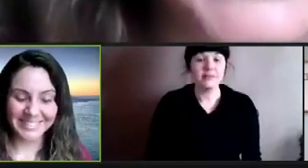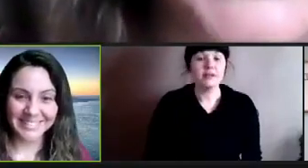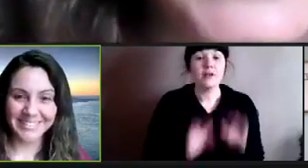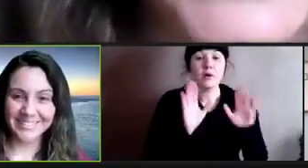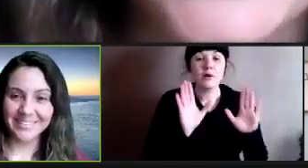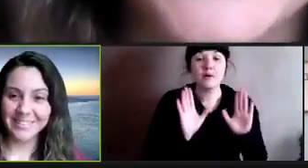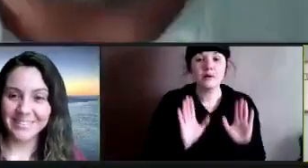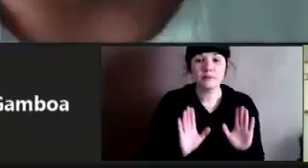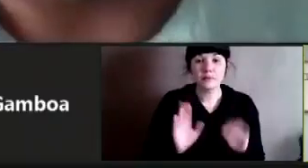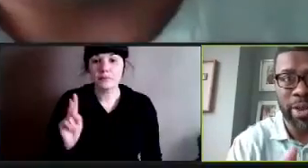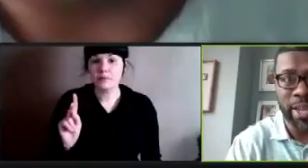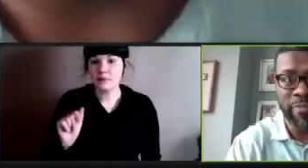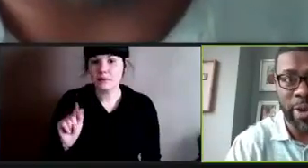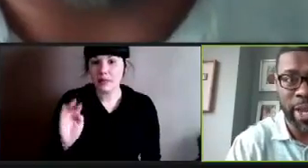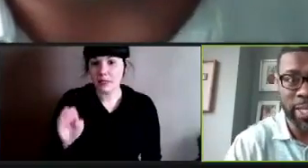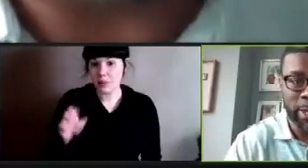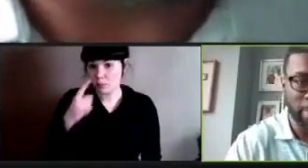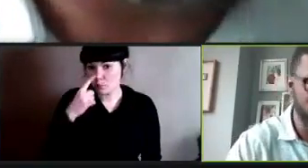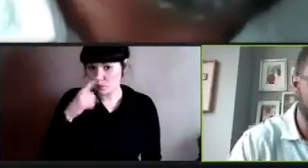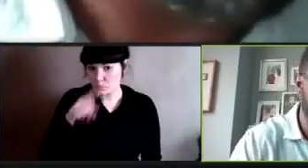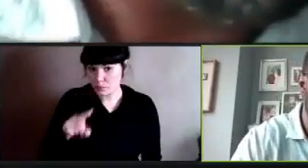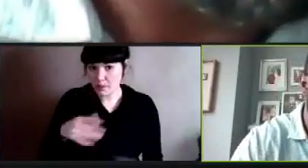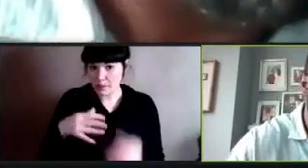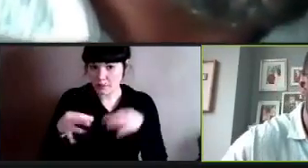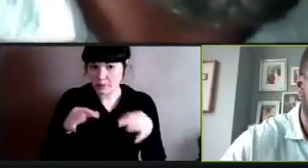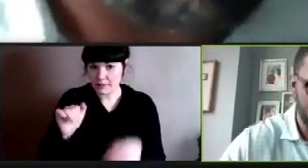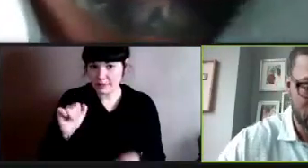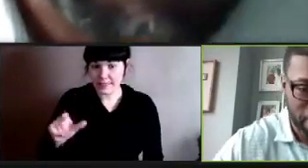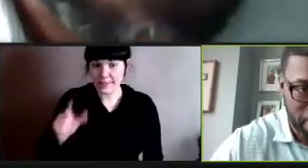then, Katie, if you wouldn't mind sharing it for ASL.